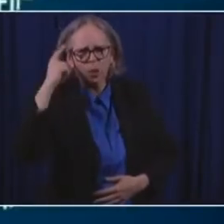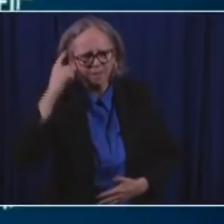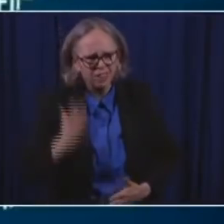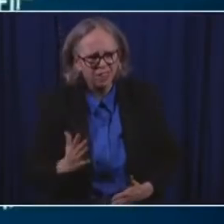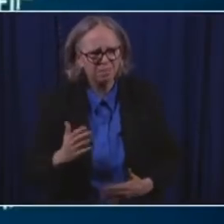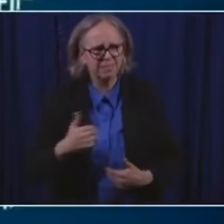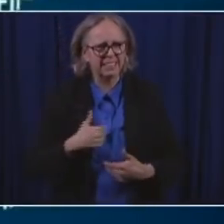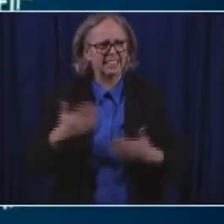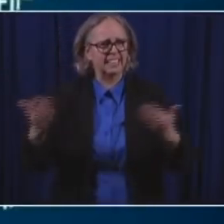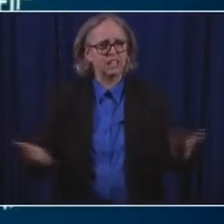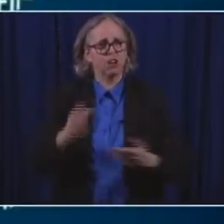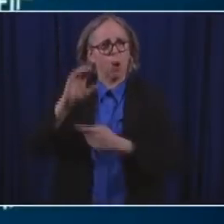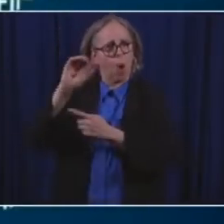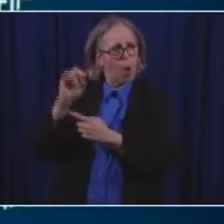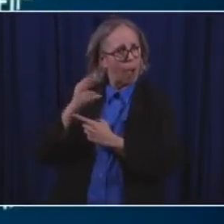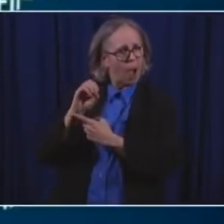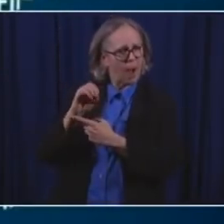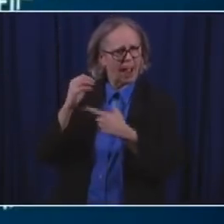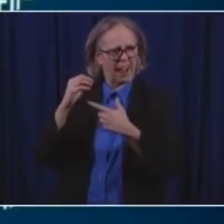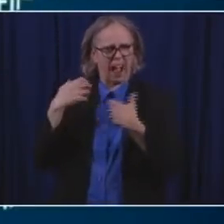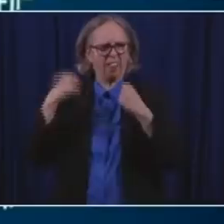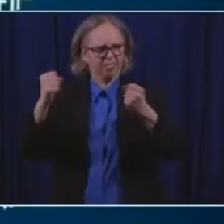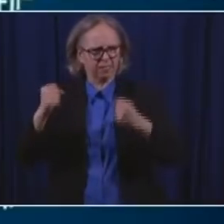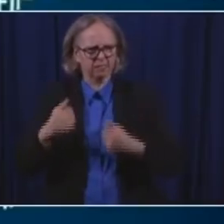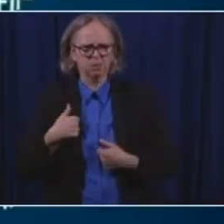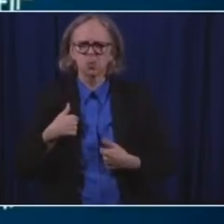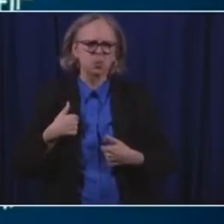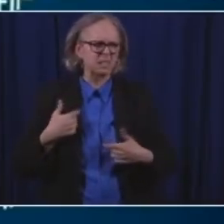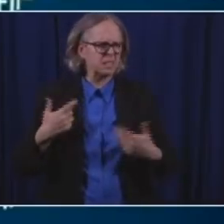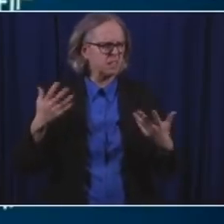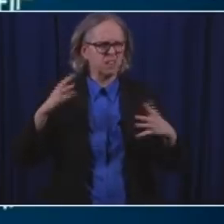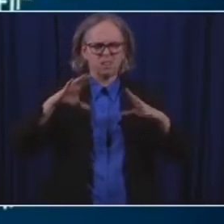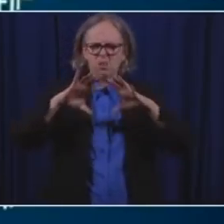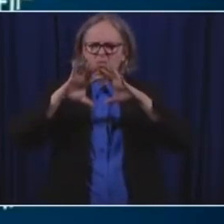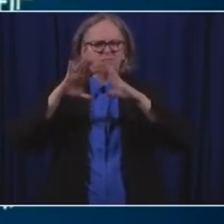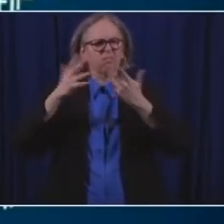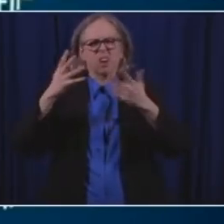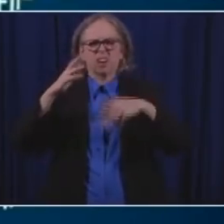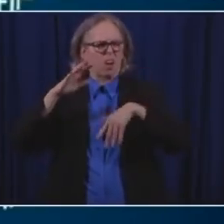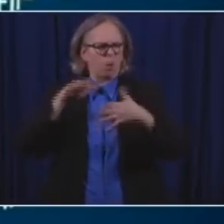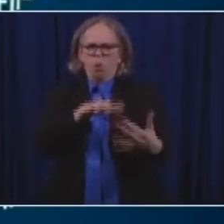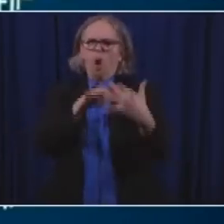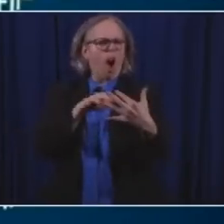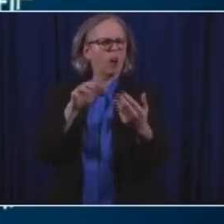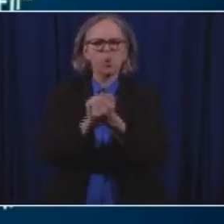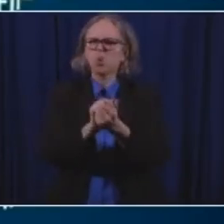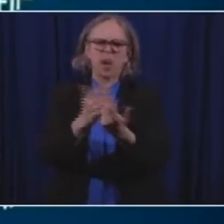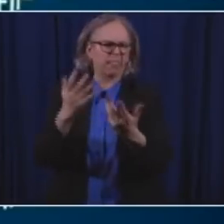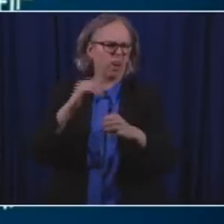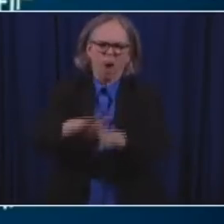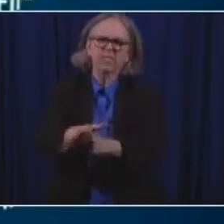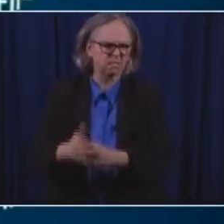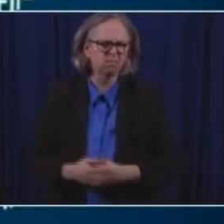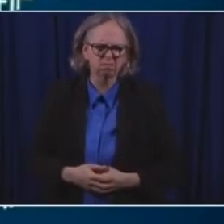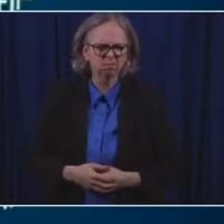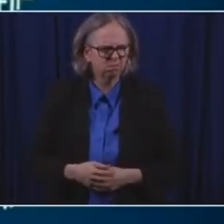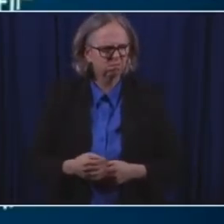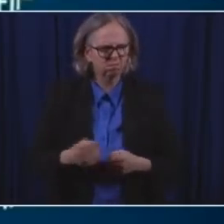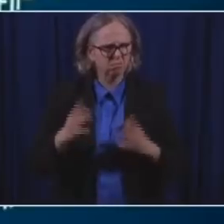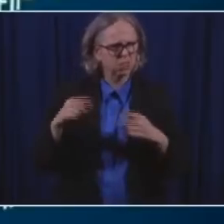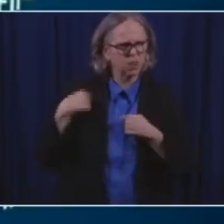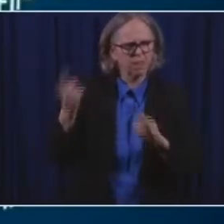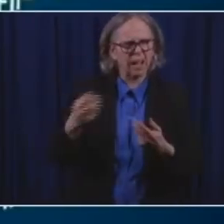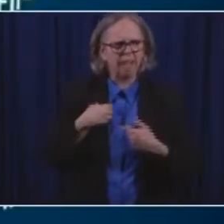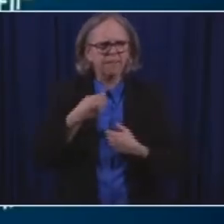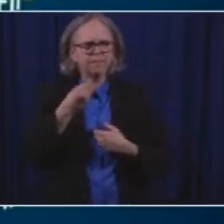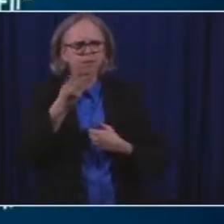world war against a ruthless enemy, the coronavirus causing COVID-19. Thus far, we have a few weapons. We